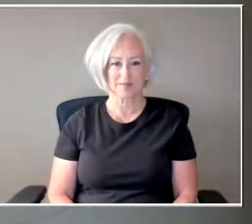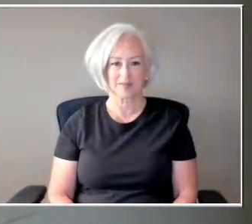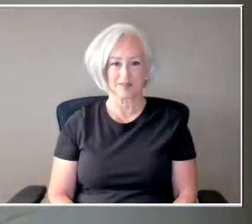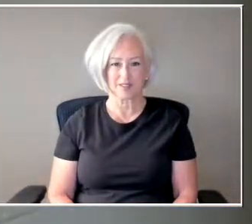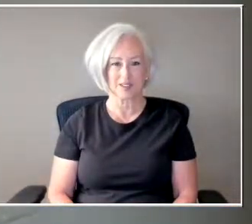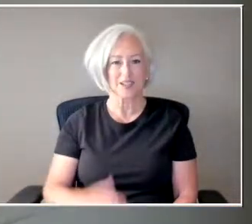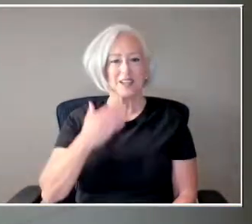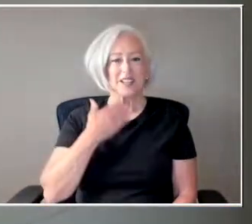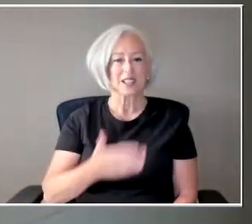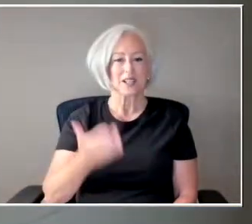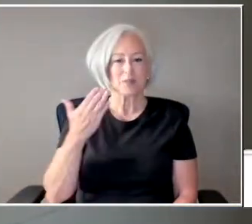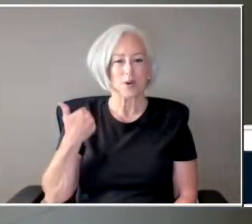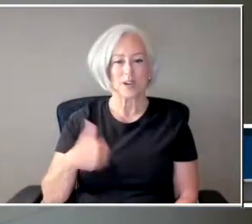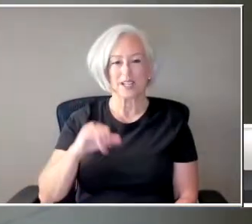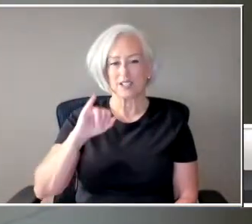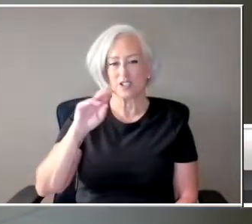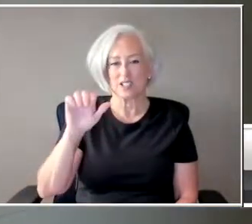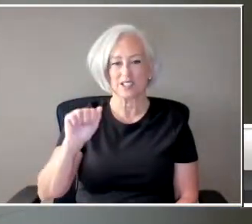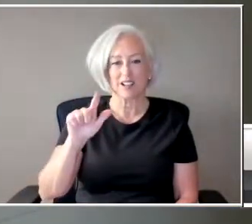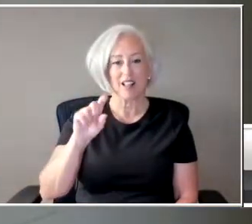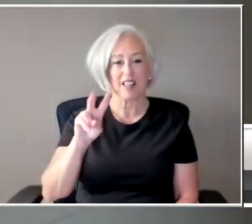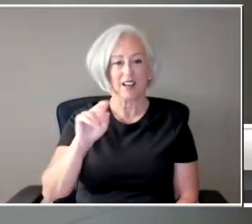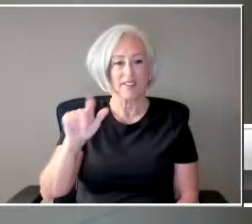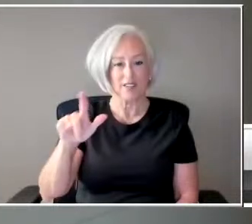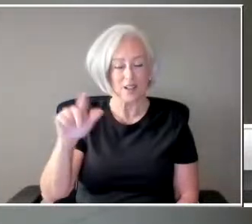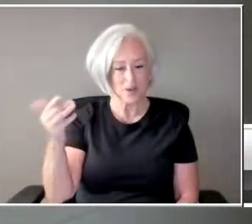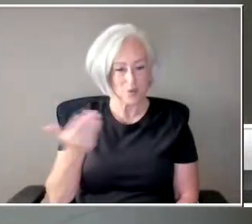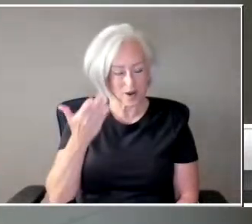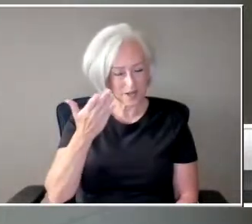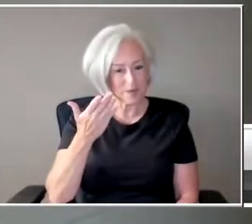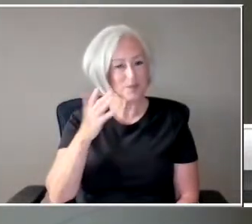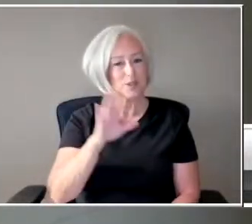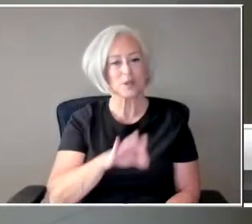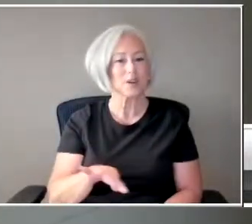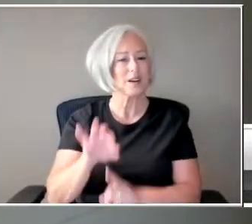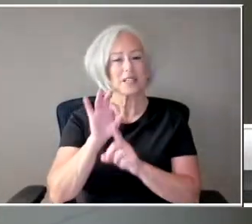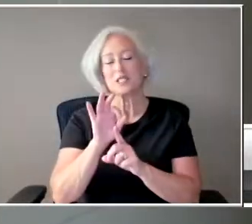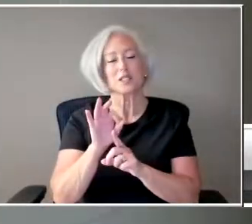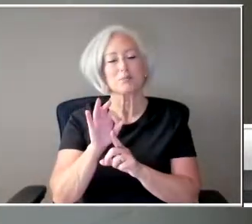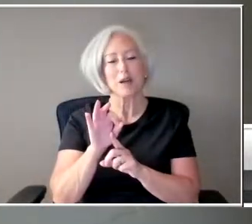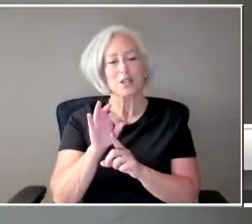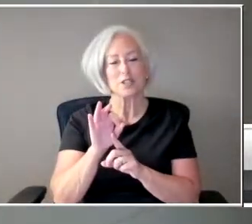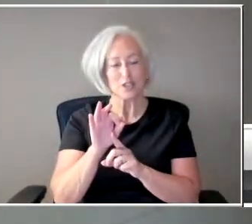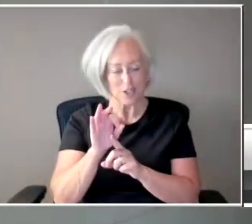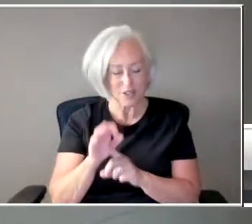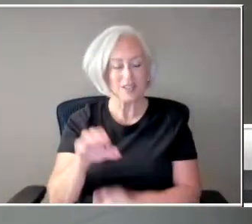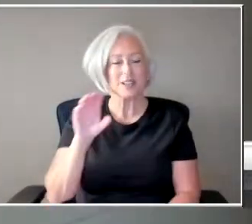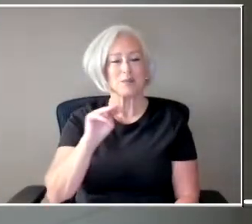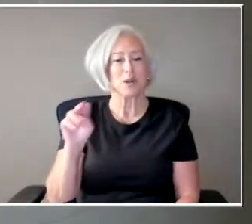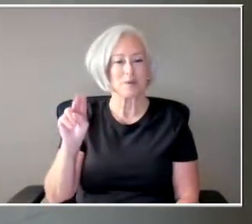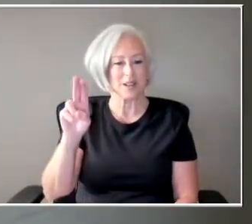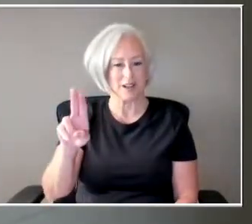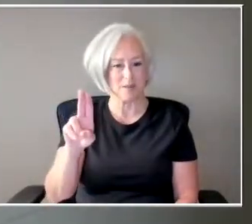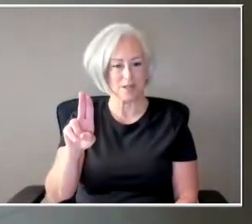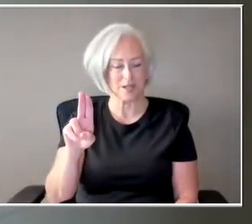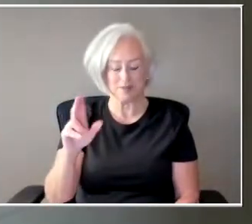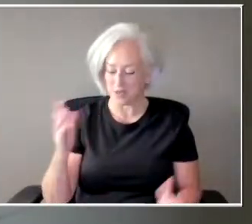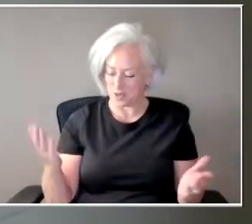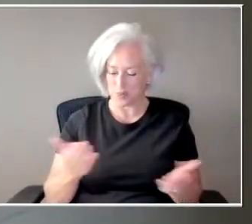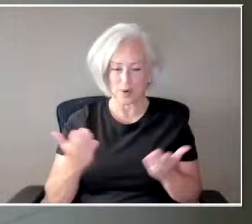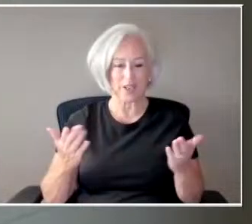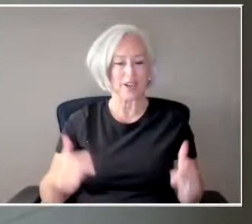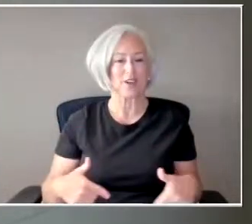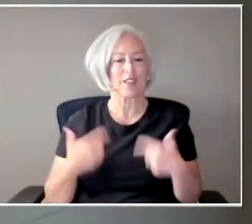Good morning, I'm Jessica Lovell, and welcome to a very special edition of the Morning Medical Update, because we are live here in Overland Park at the